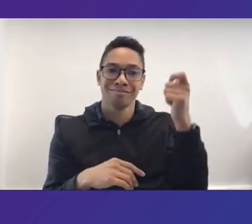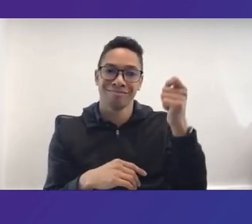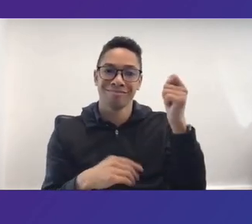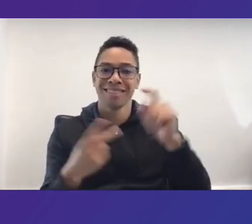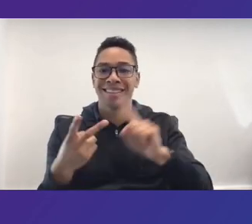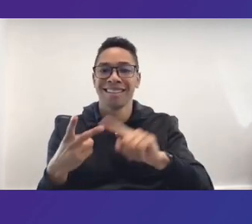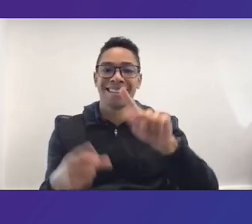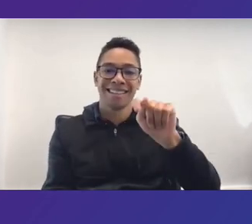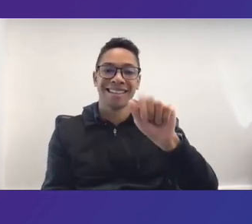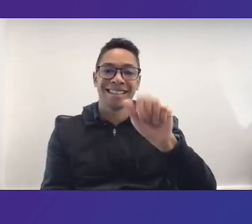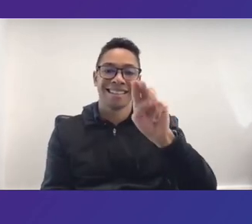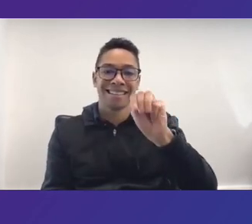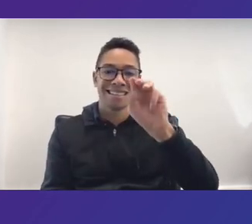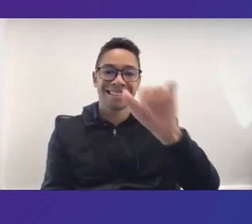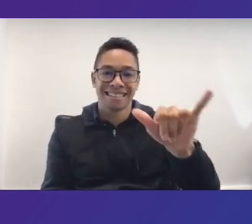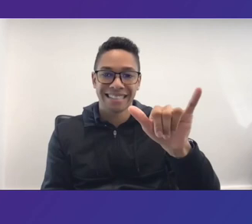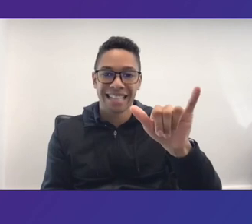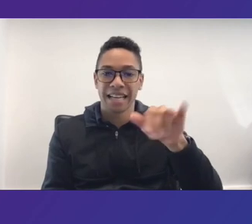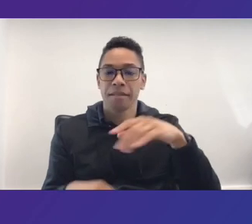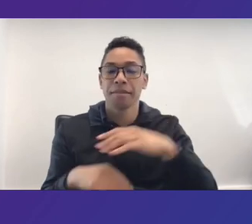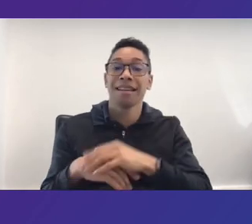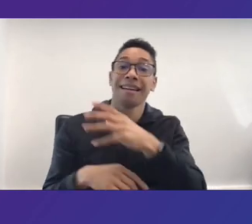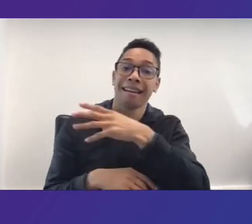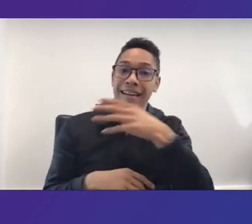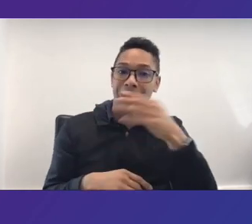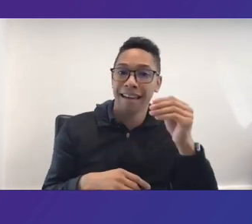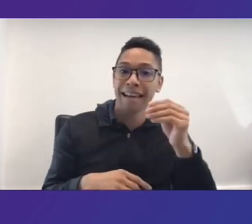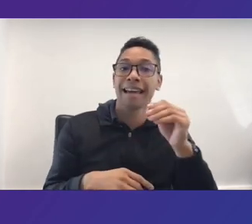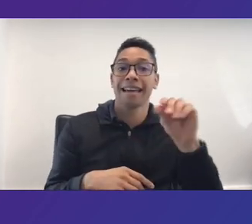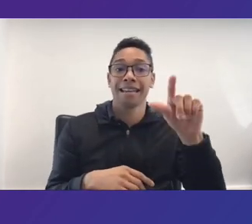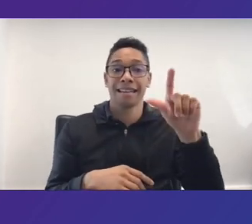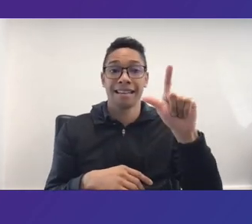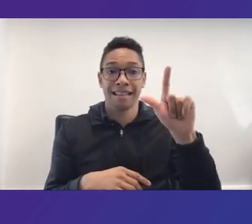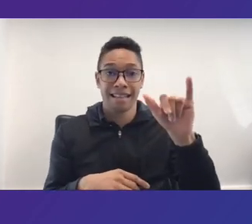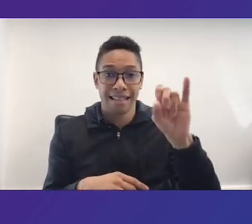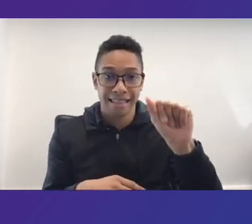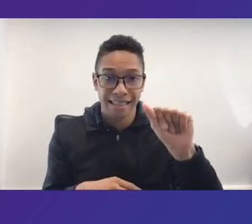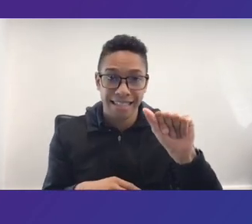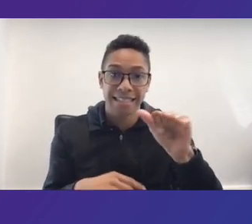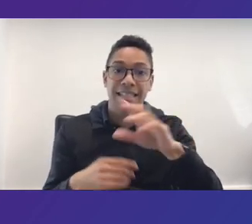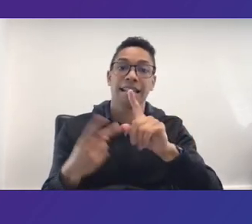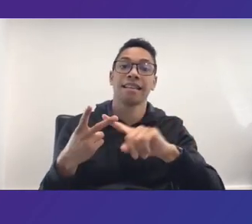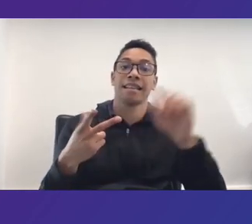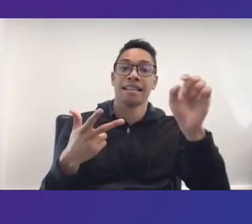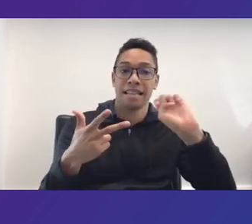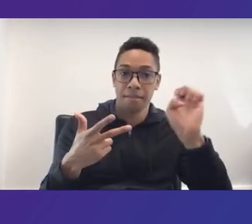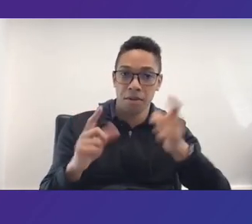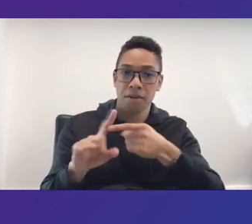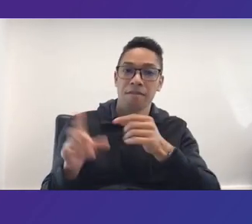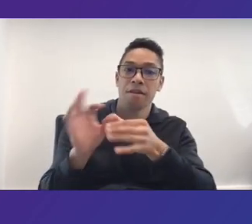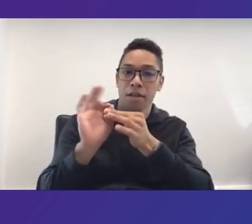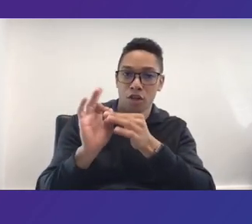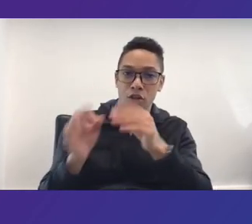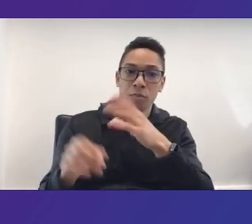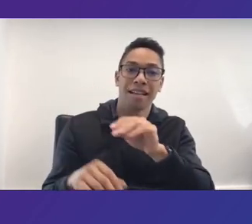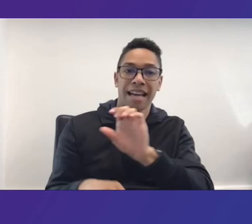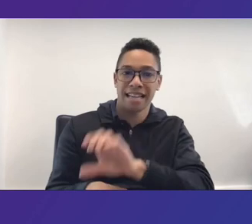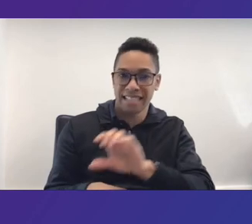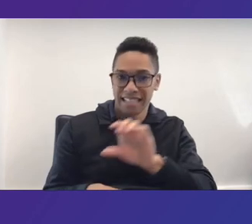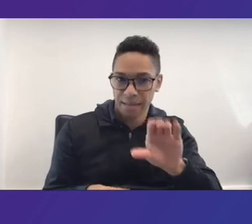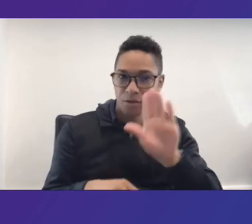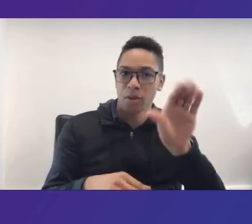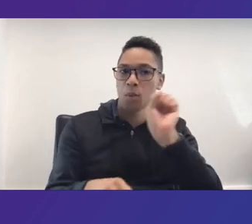Milkowitz from the Viscardi Center, and Emilio Garcia and Lisa Reynolds from Sign Nexus for their invaluable